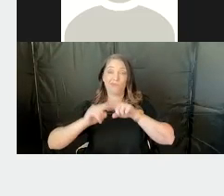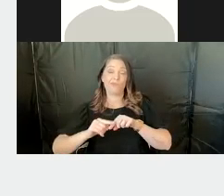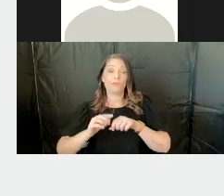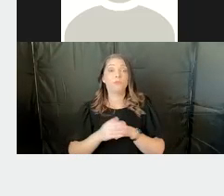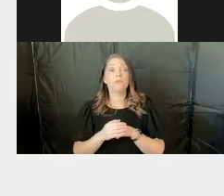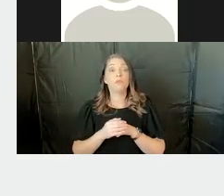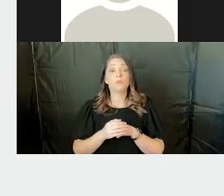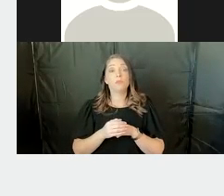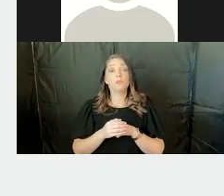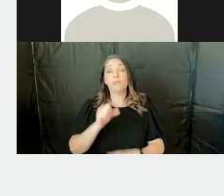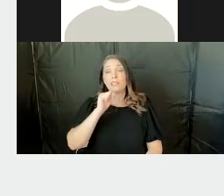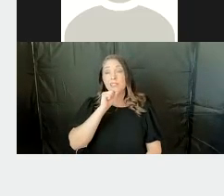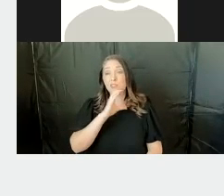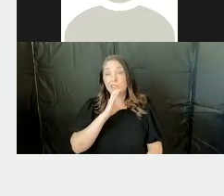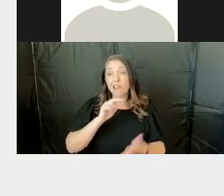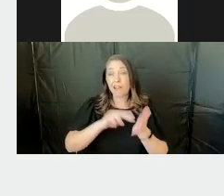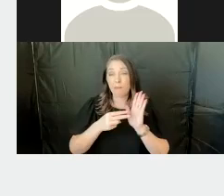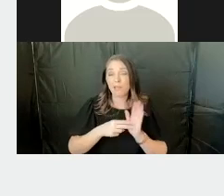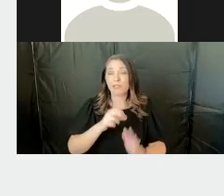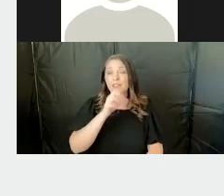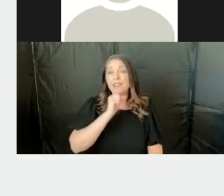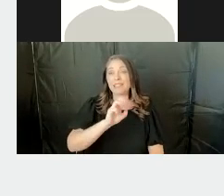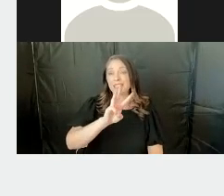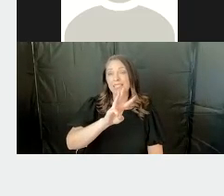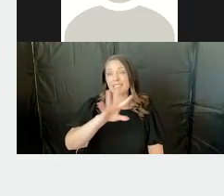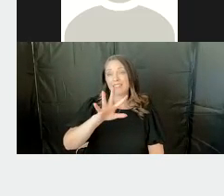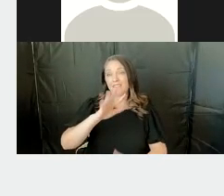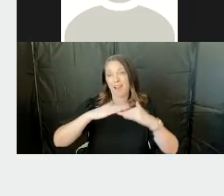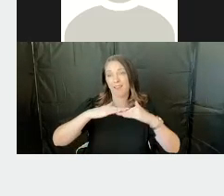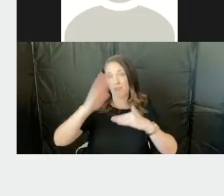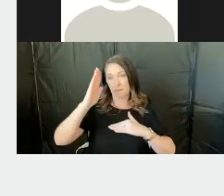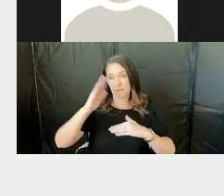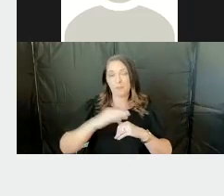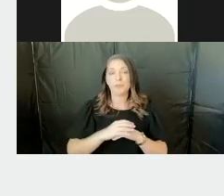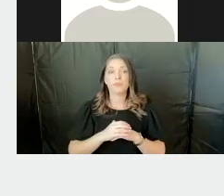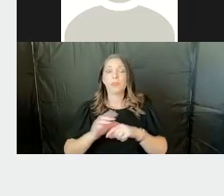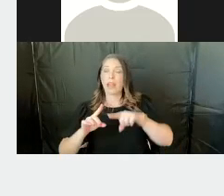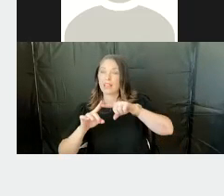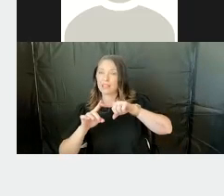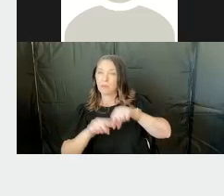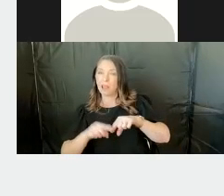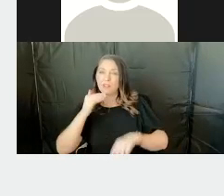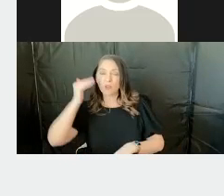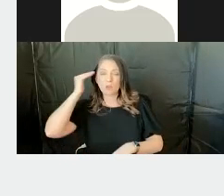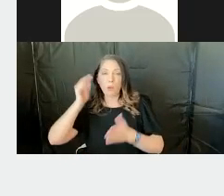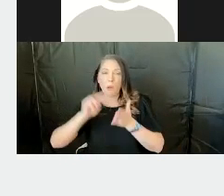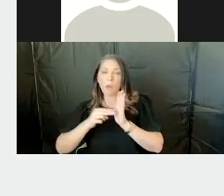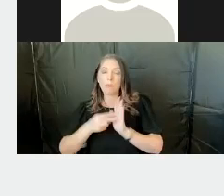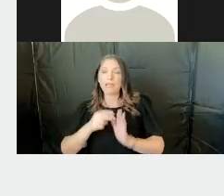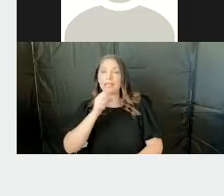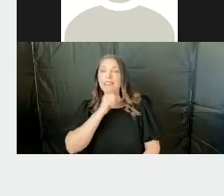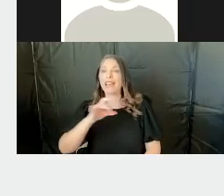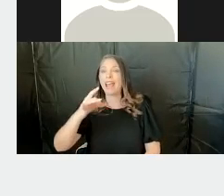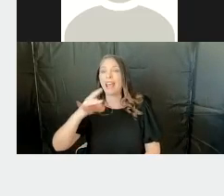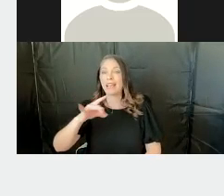be anyone who is 65 years old or older. A dependent adult is anyone 18 to 64